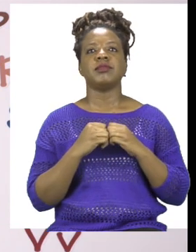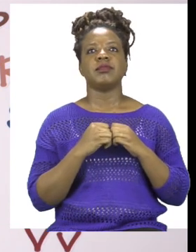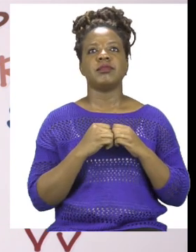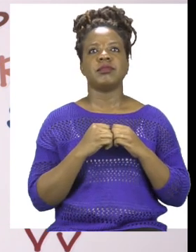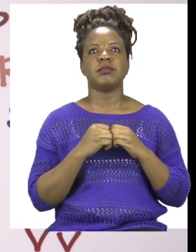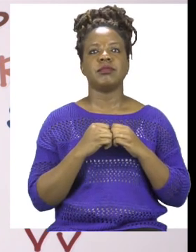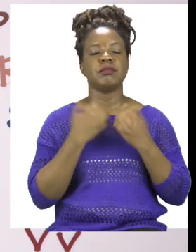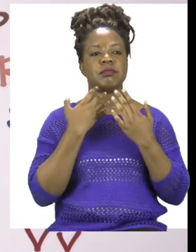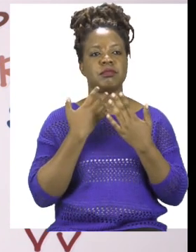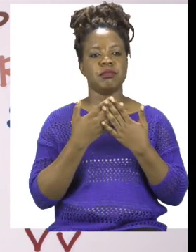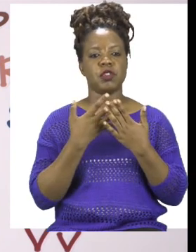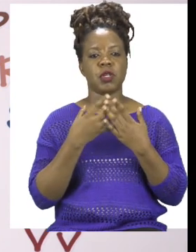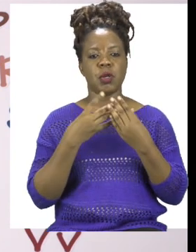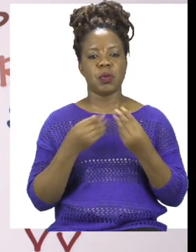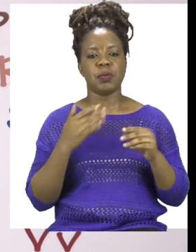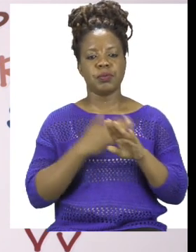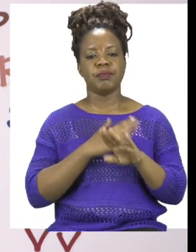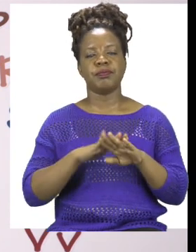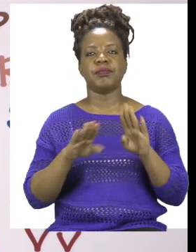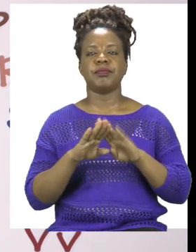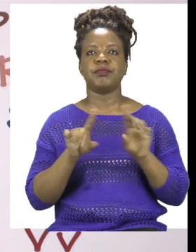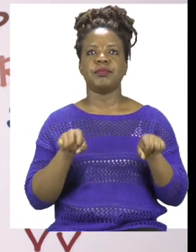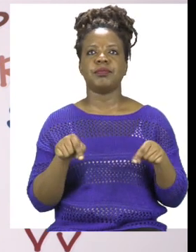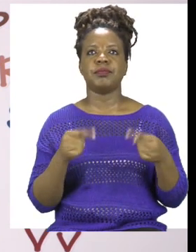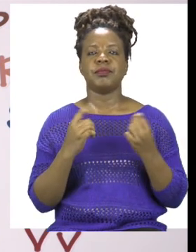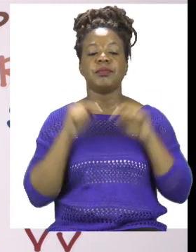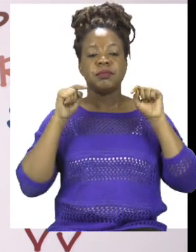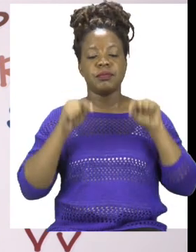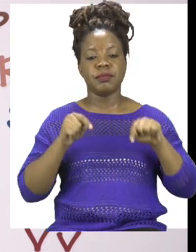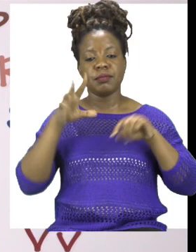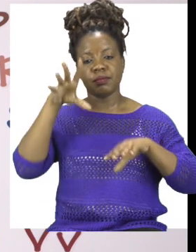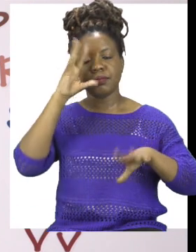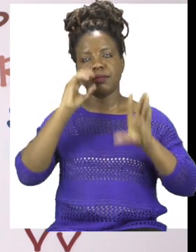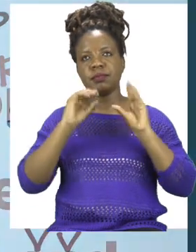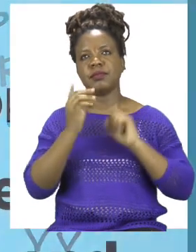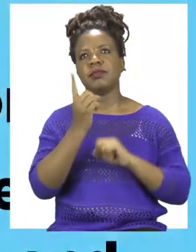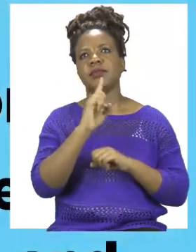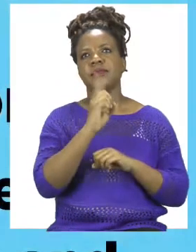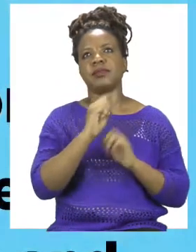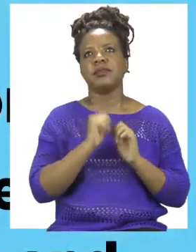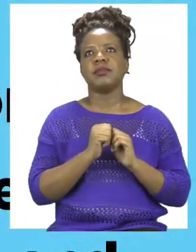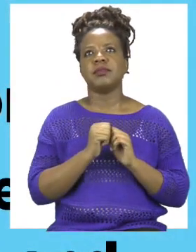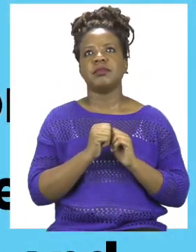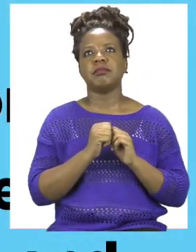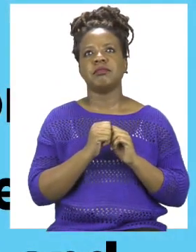your hands are dry before you touch anything else. For today's lesson, we will be talking